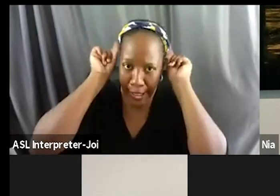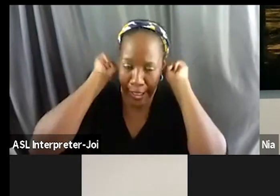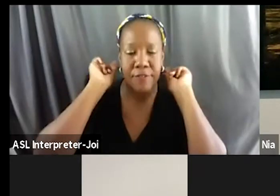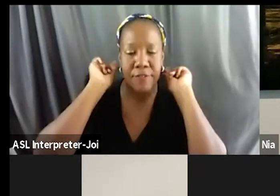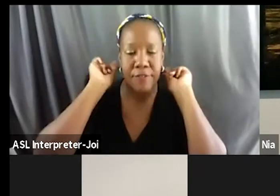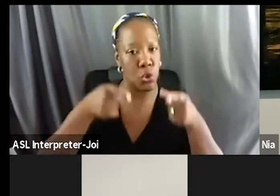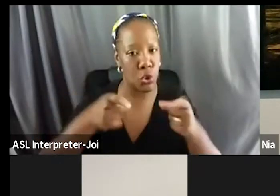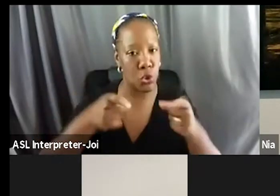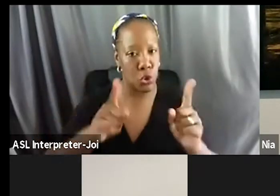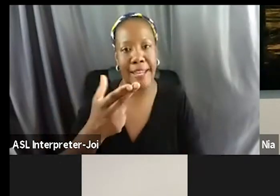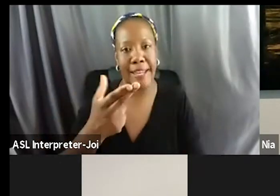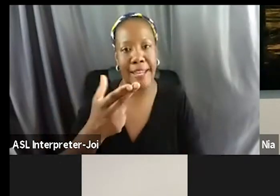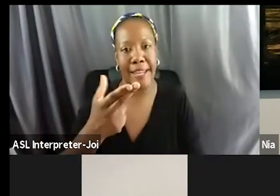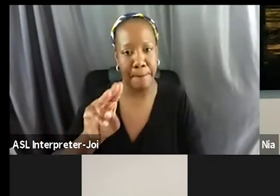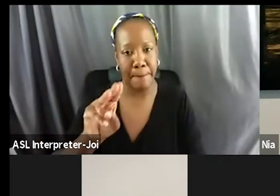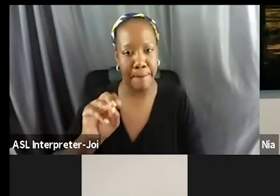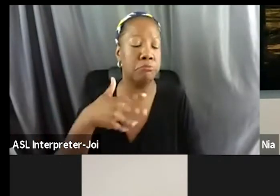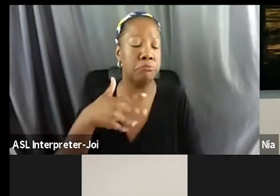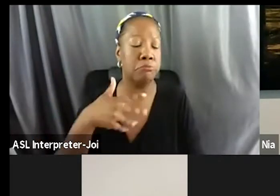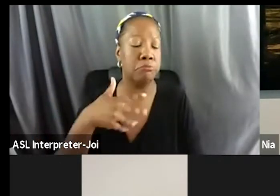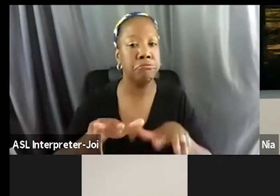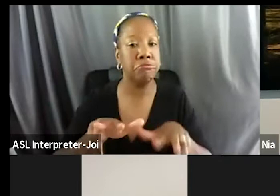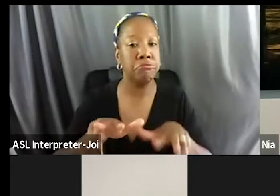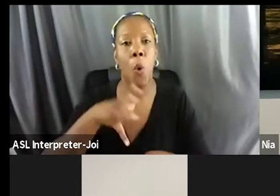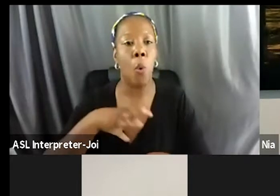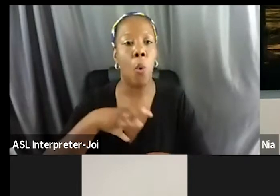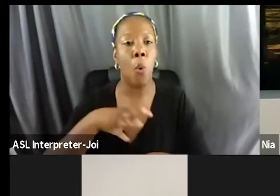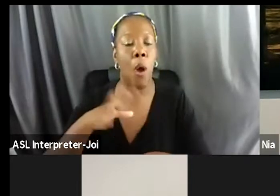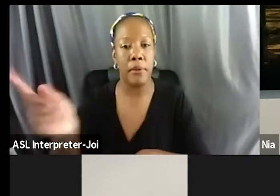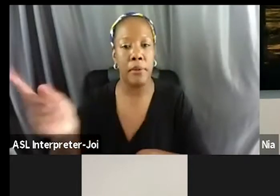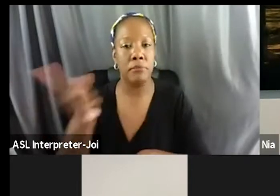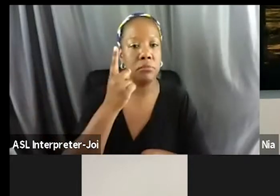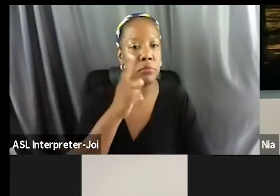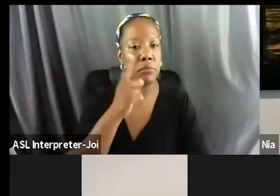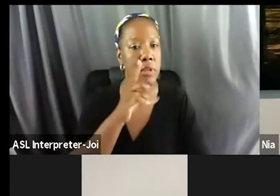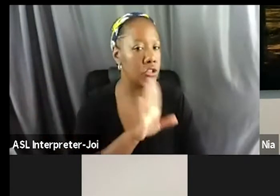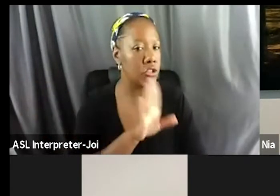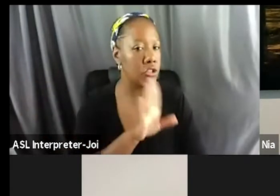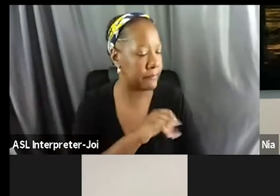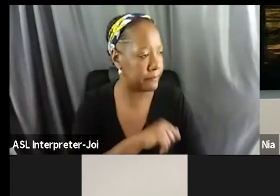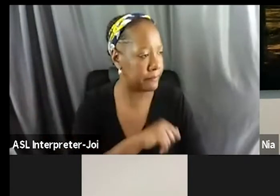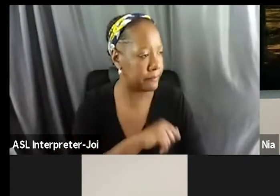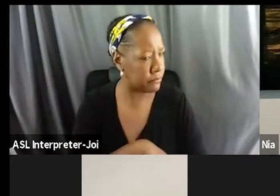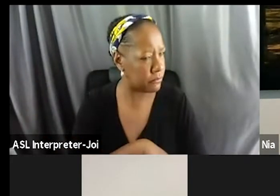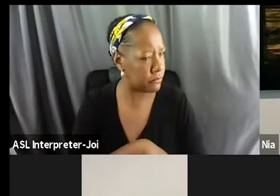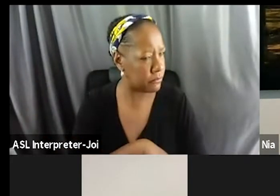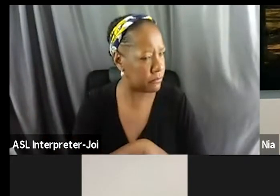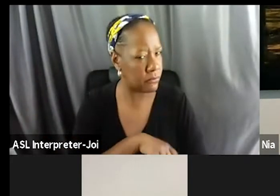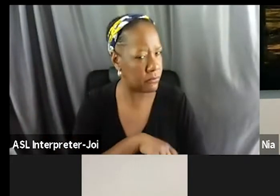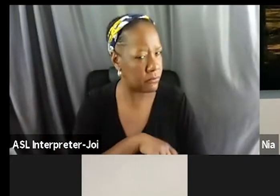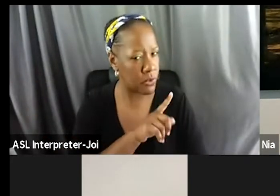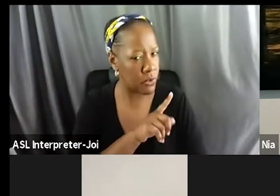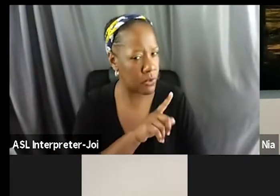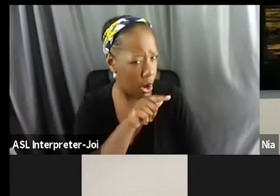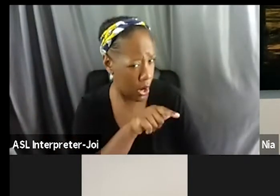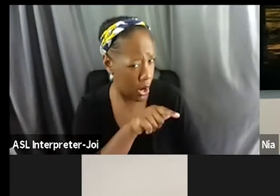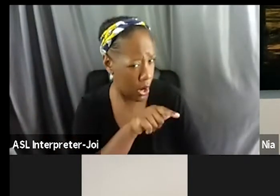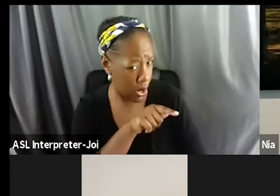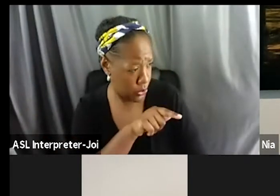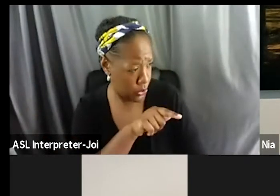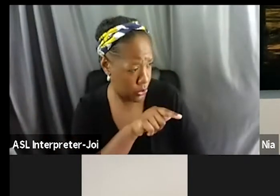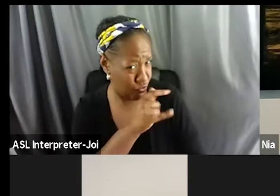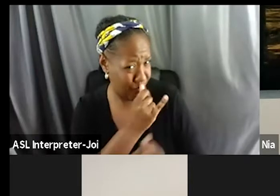and a woman came up to me and said, just very quietly, "Are you going through chemo, or are